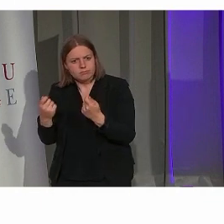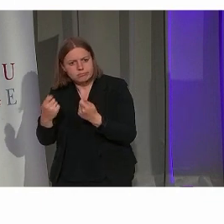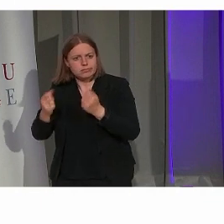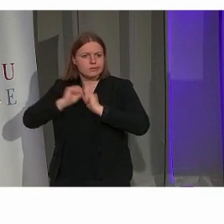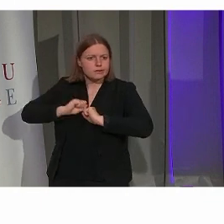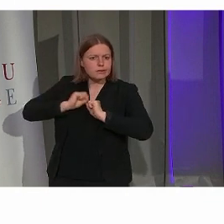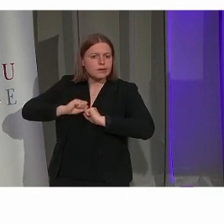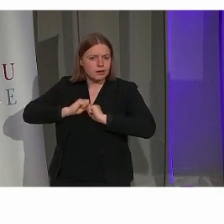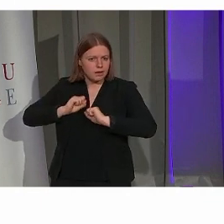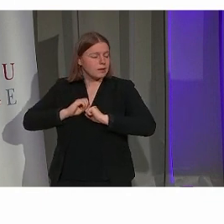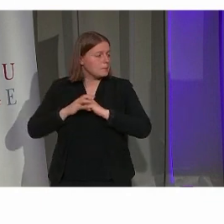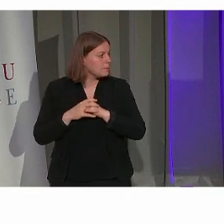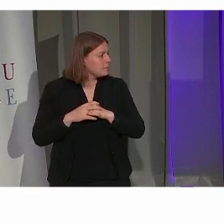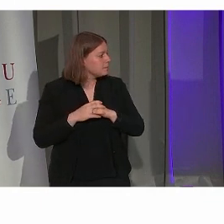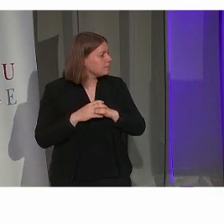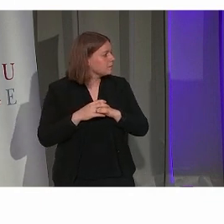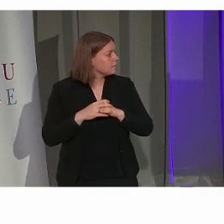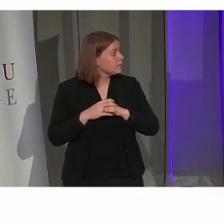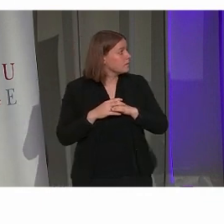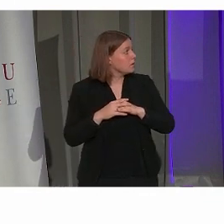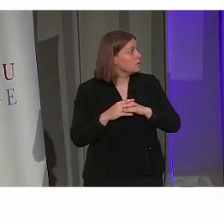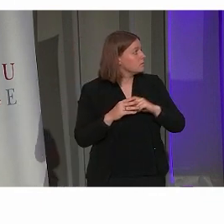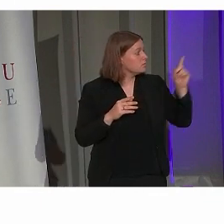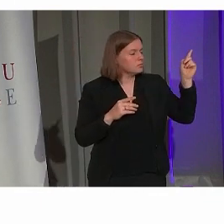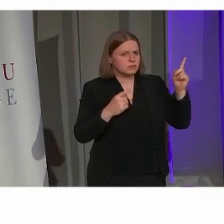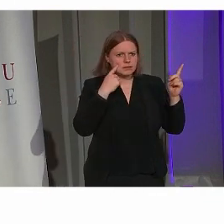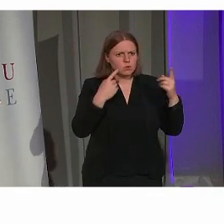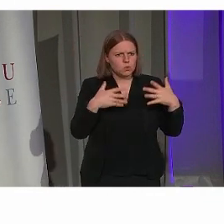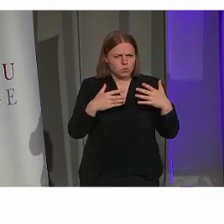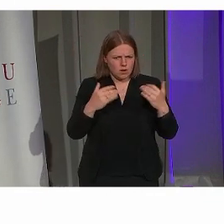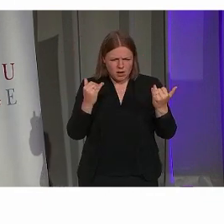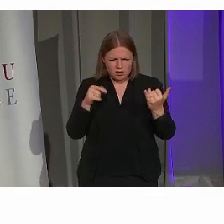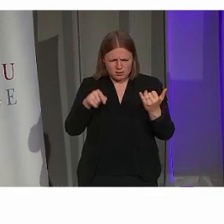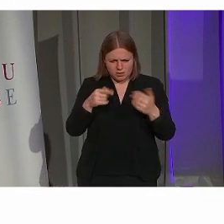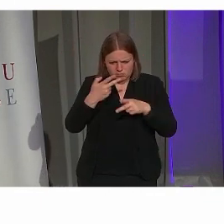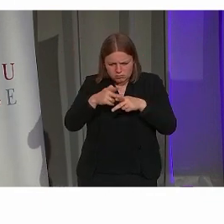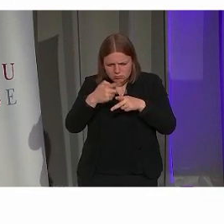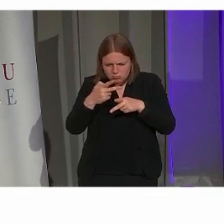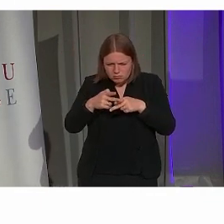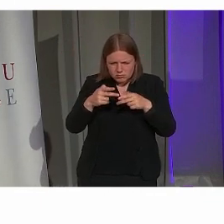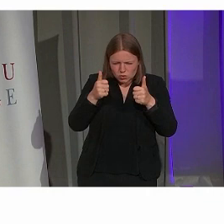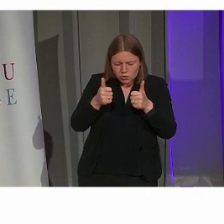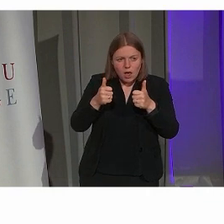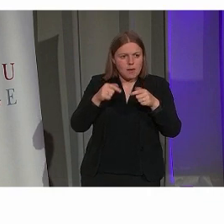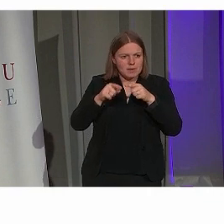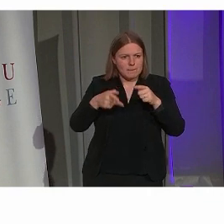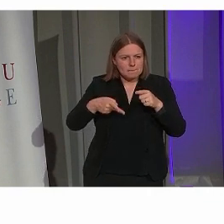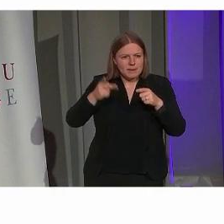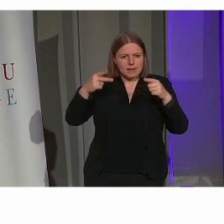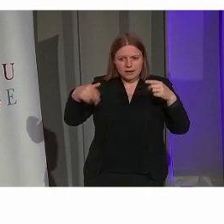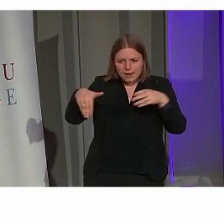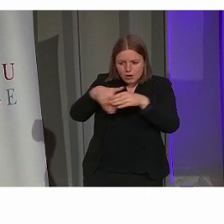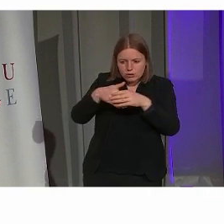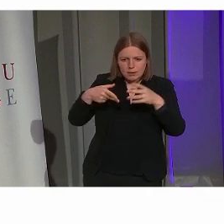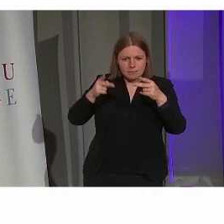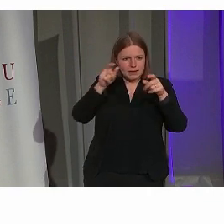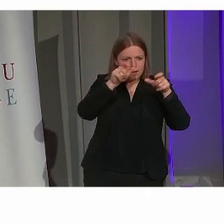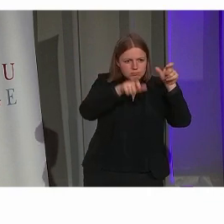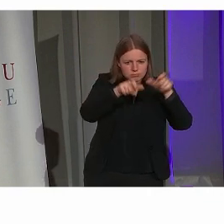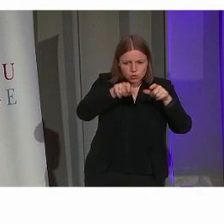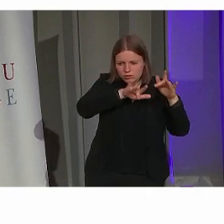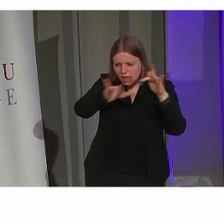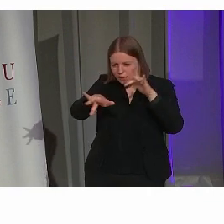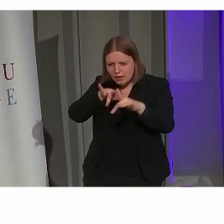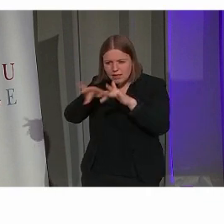urban regeneration as a catalyst for community development and social inclusions by converting a ruined